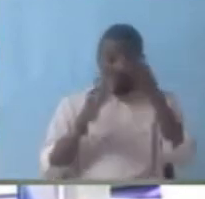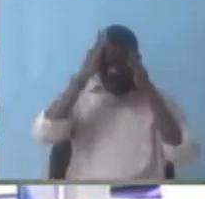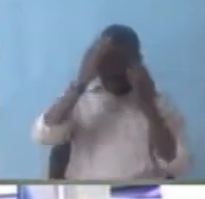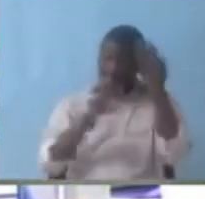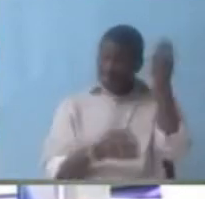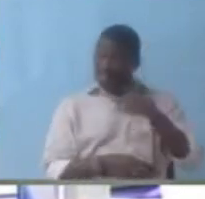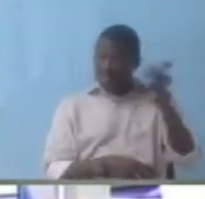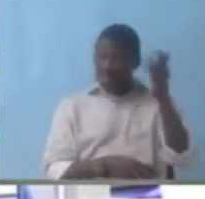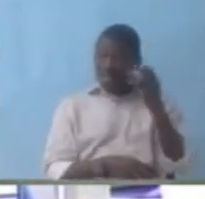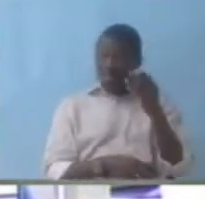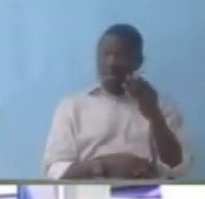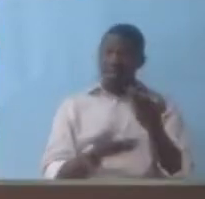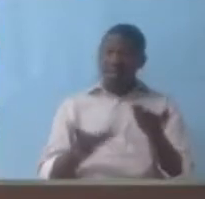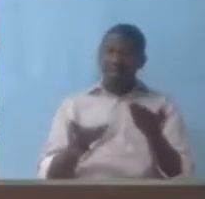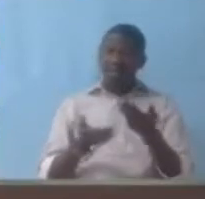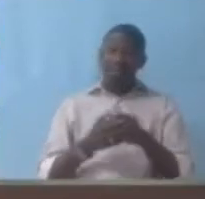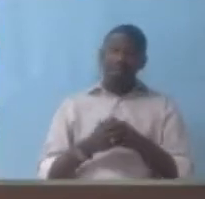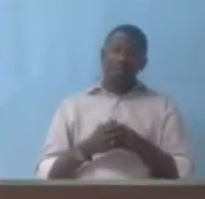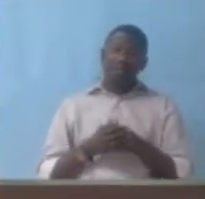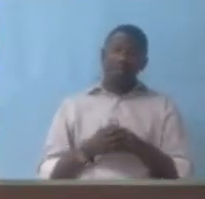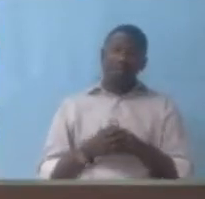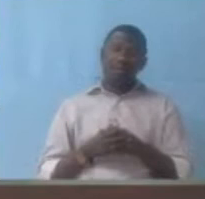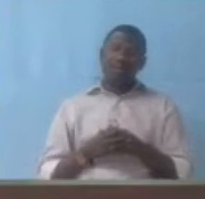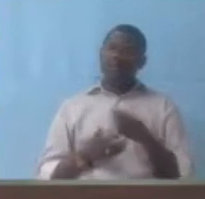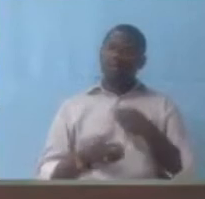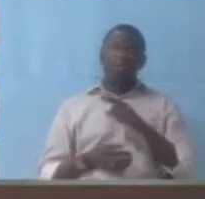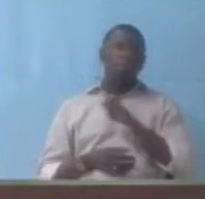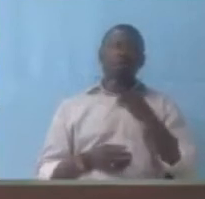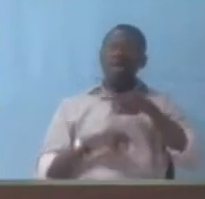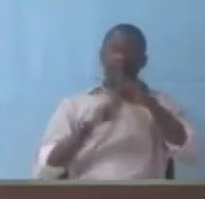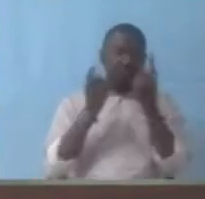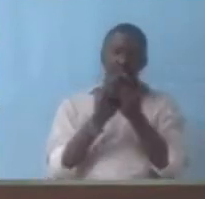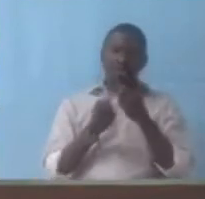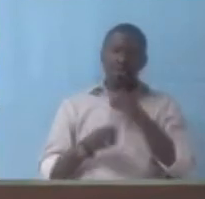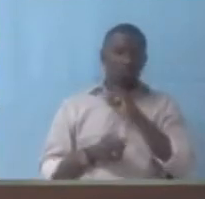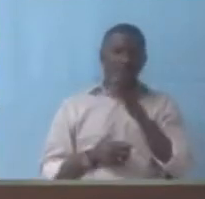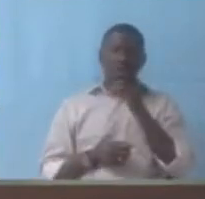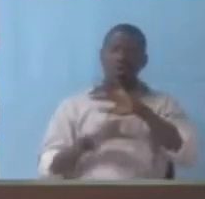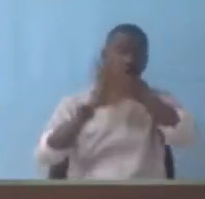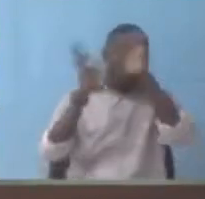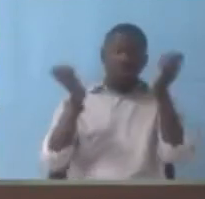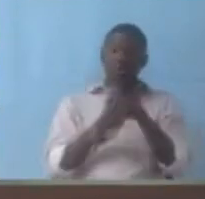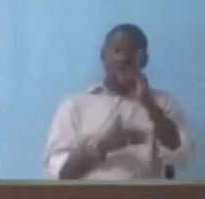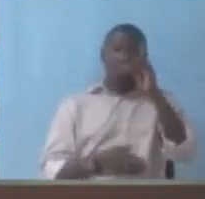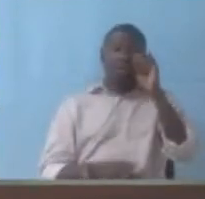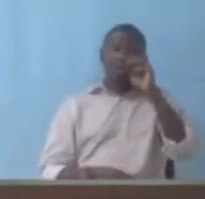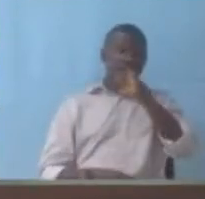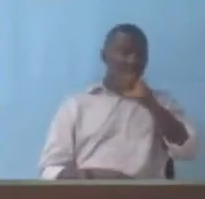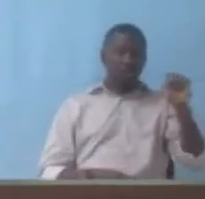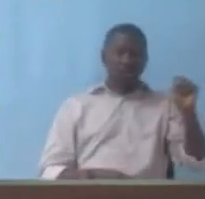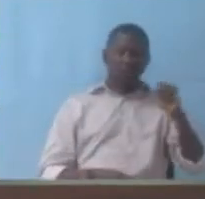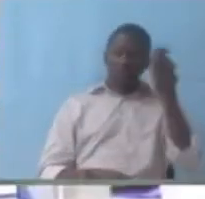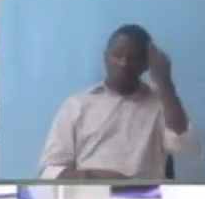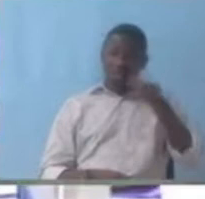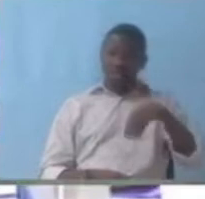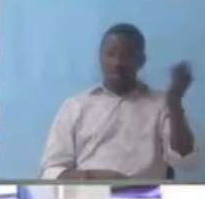Not everything. I did not say all the decrees were disregarded. ma foko ye nya kasse de créole belle la.